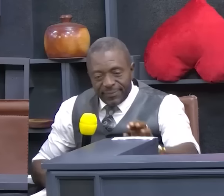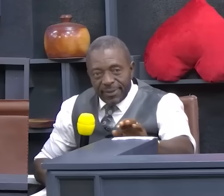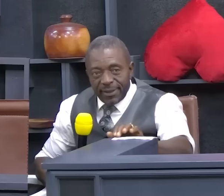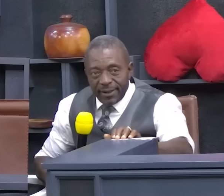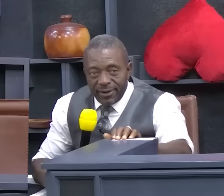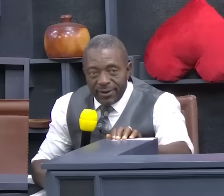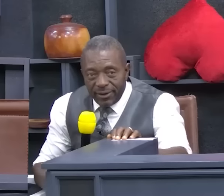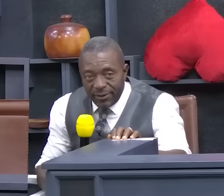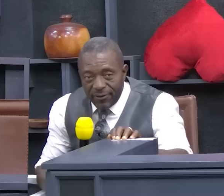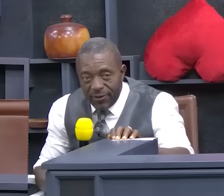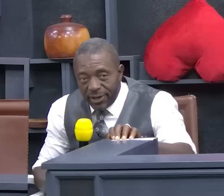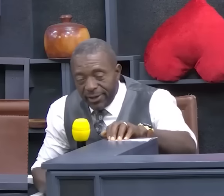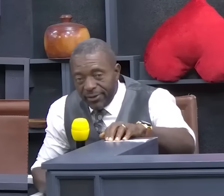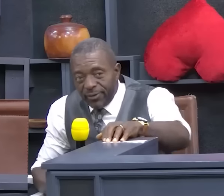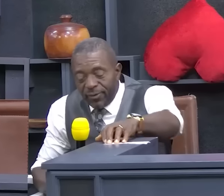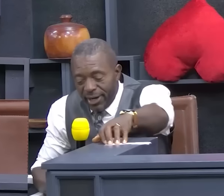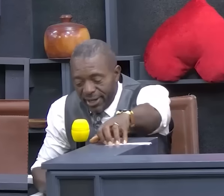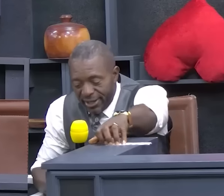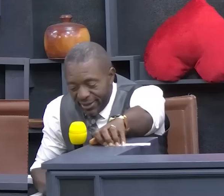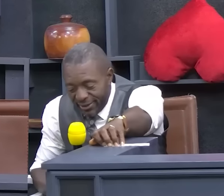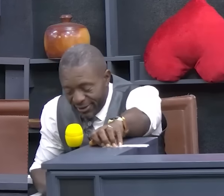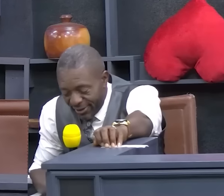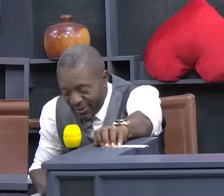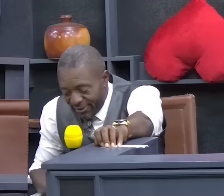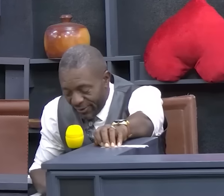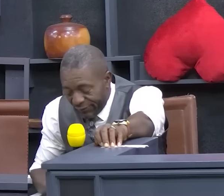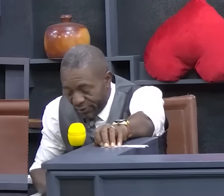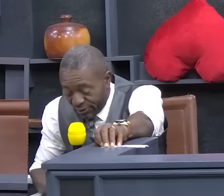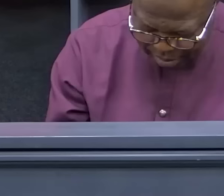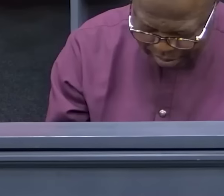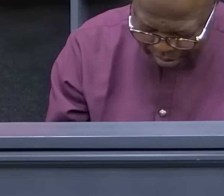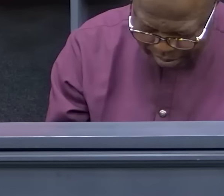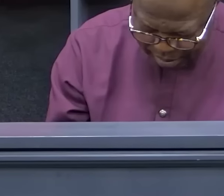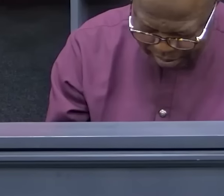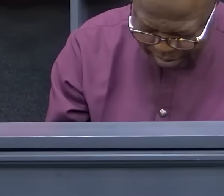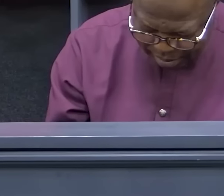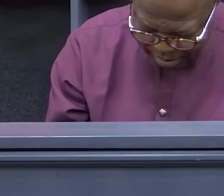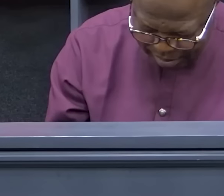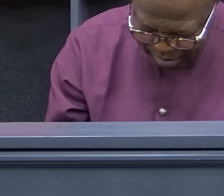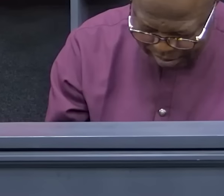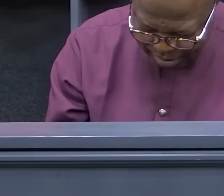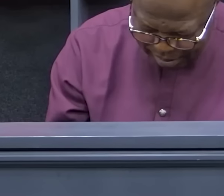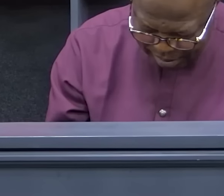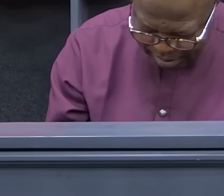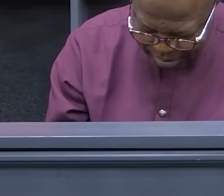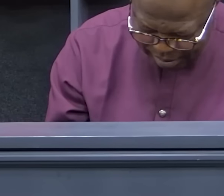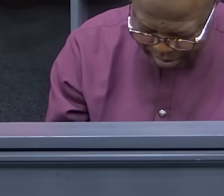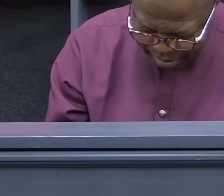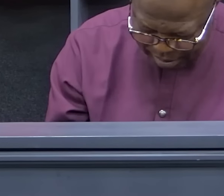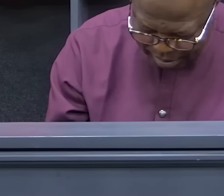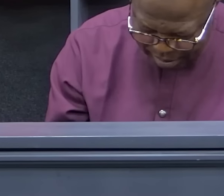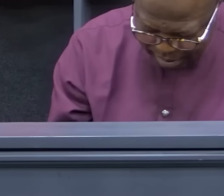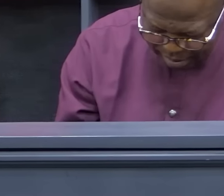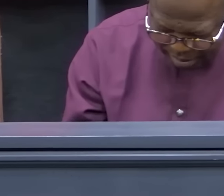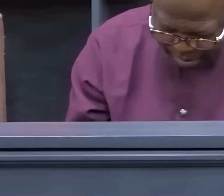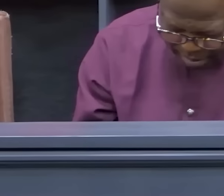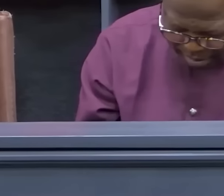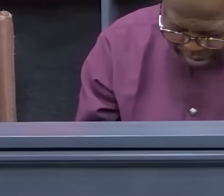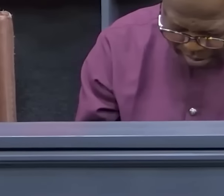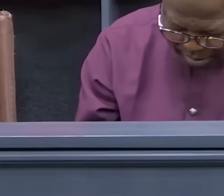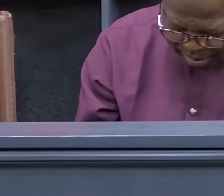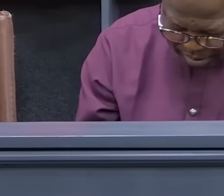problem. Okay. While we do it for customer, I make him take up a call the commissioner. I